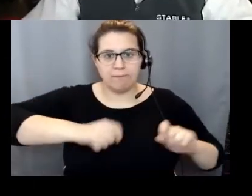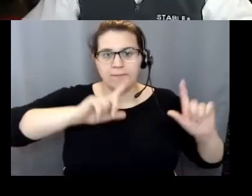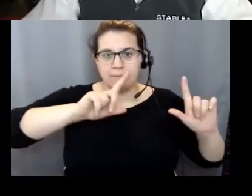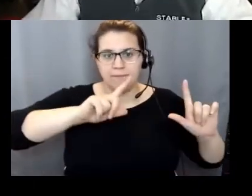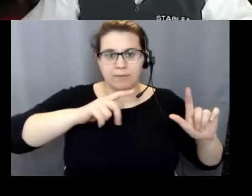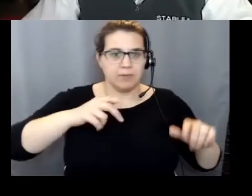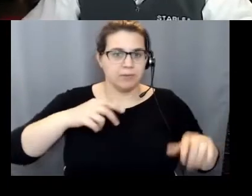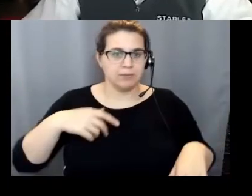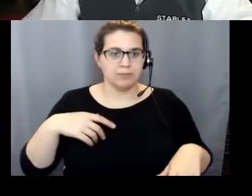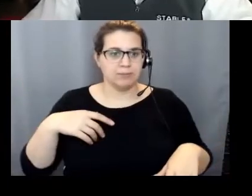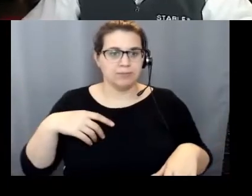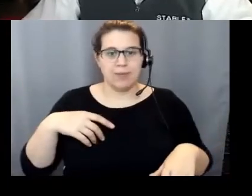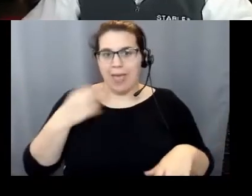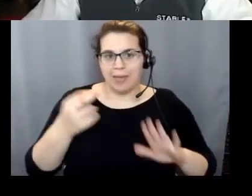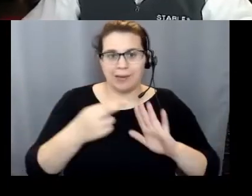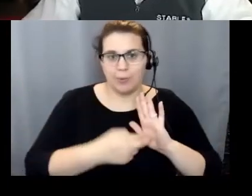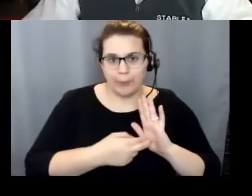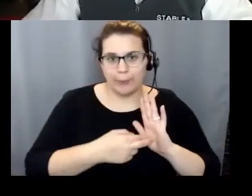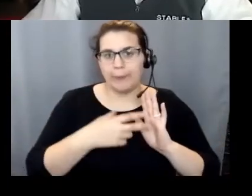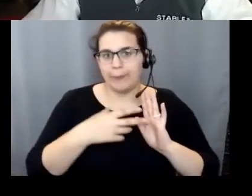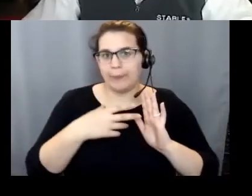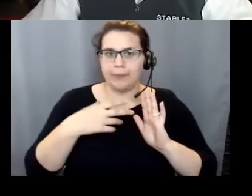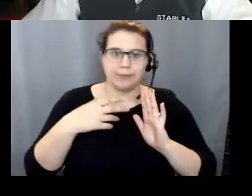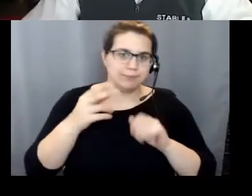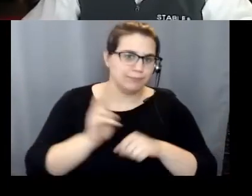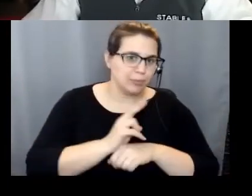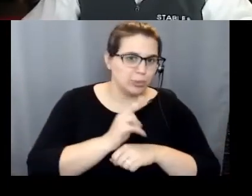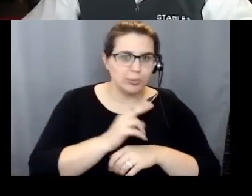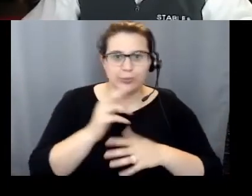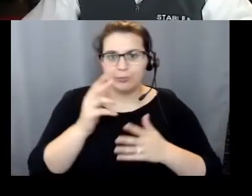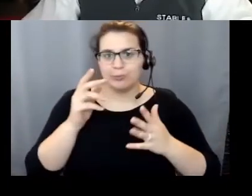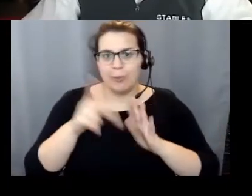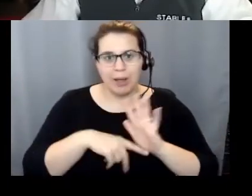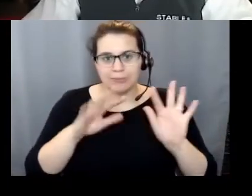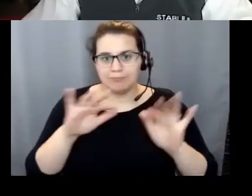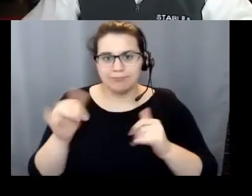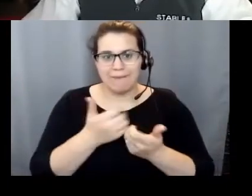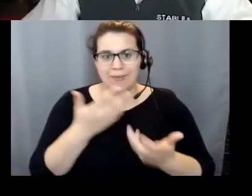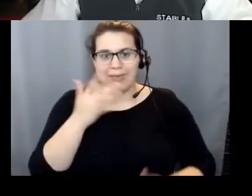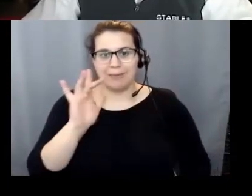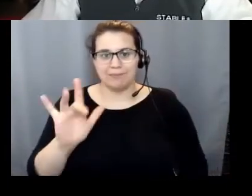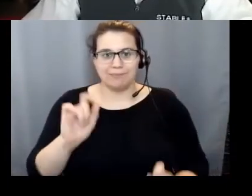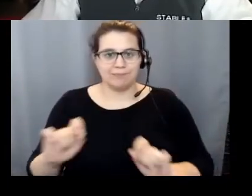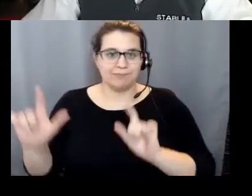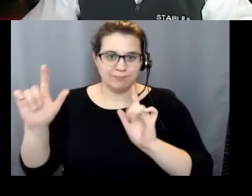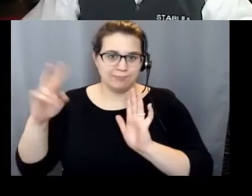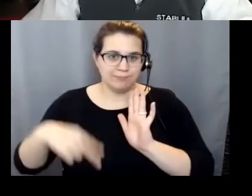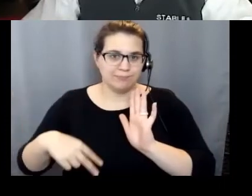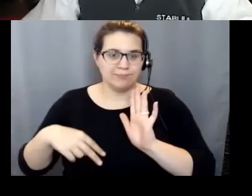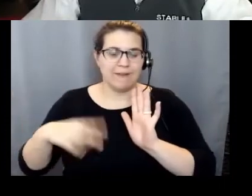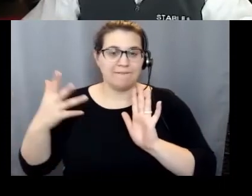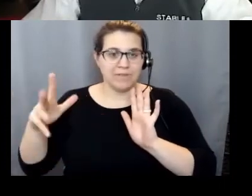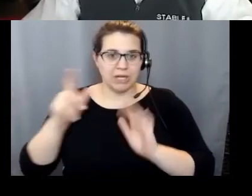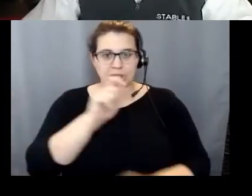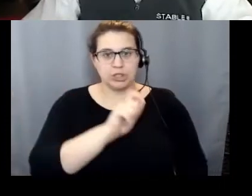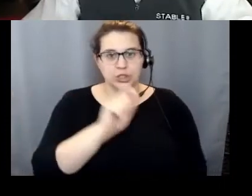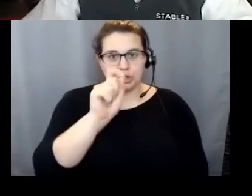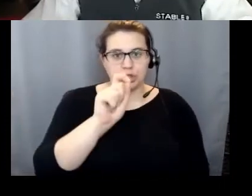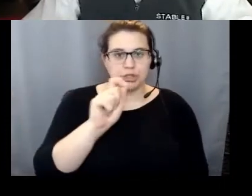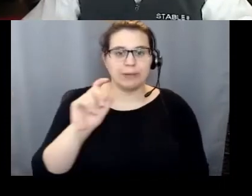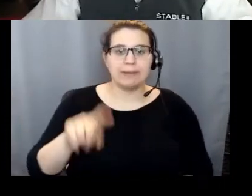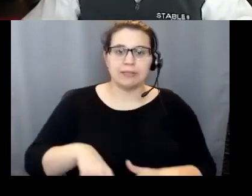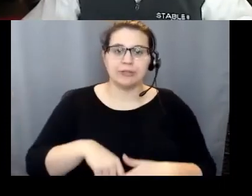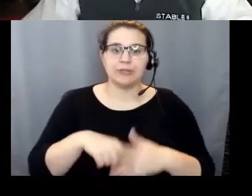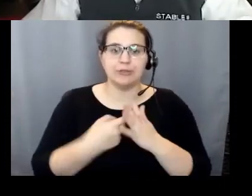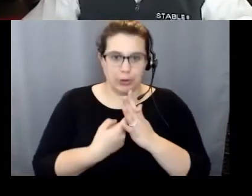use and policies and things are here if you want to look at them. Once you're done, go ahead and click on the Get Started. That button will